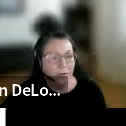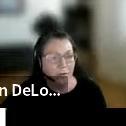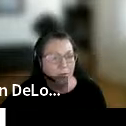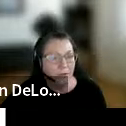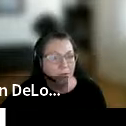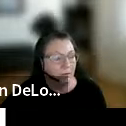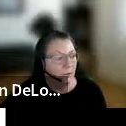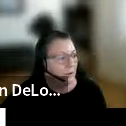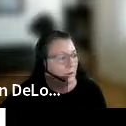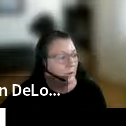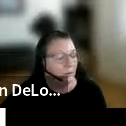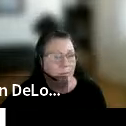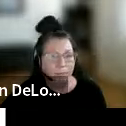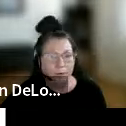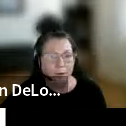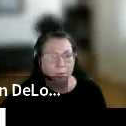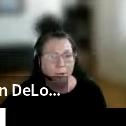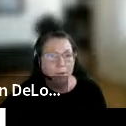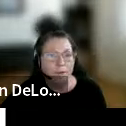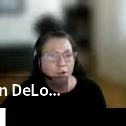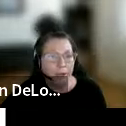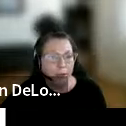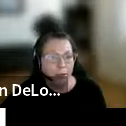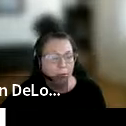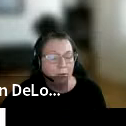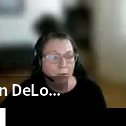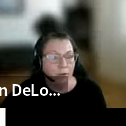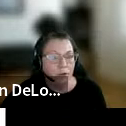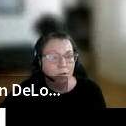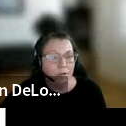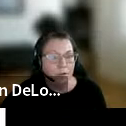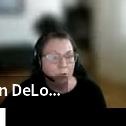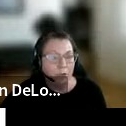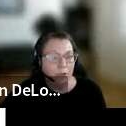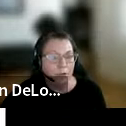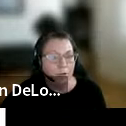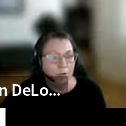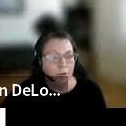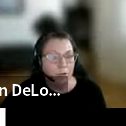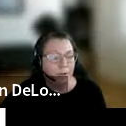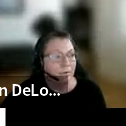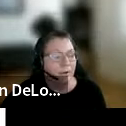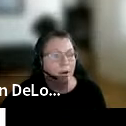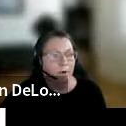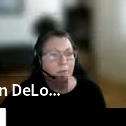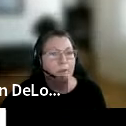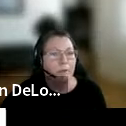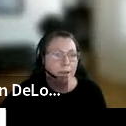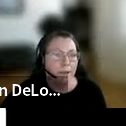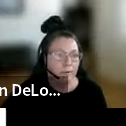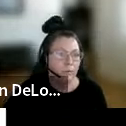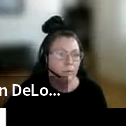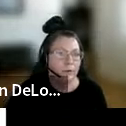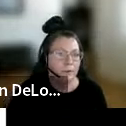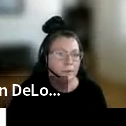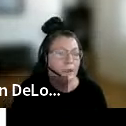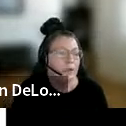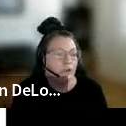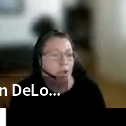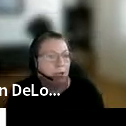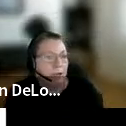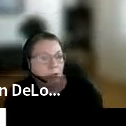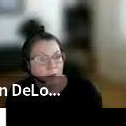And here's a clip from Jan, and she's shares her experience of how her mental health and